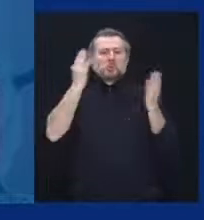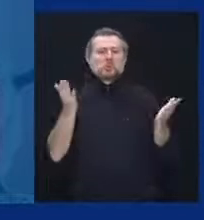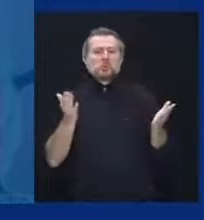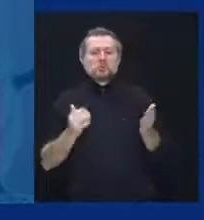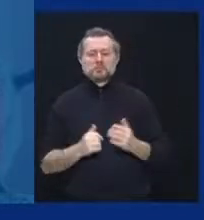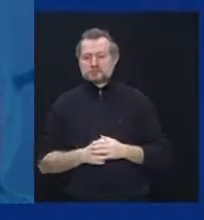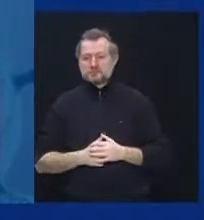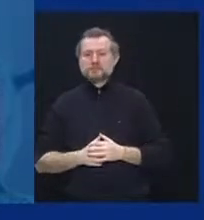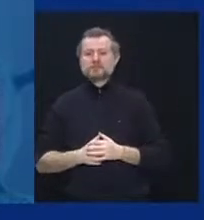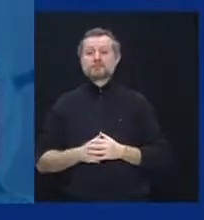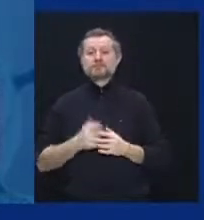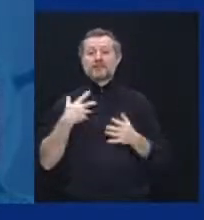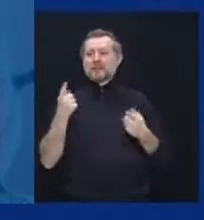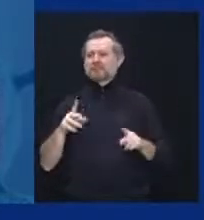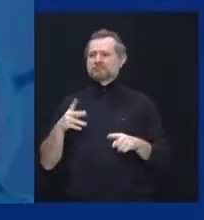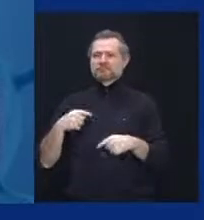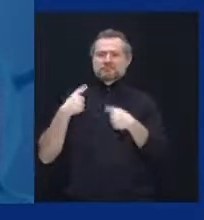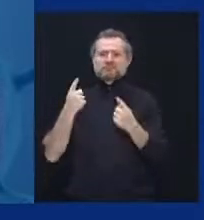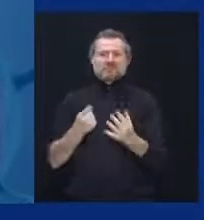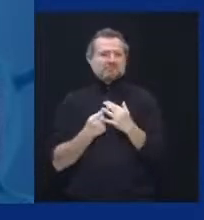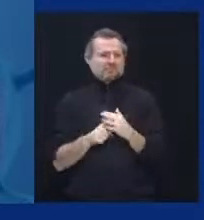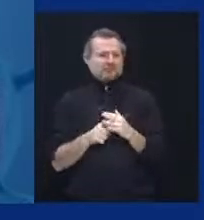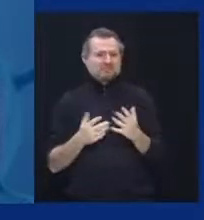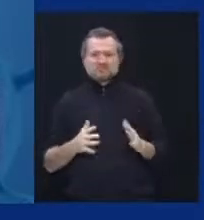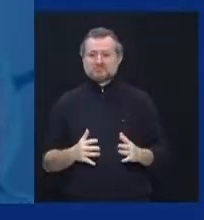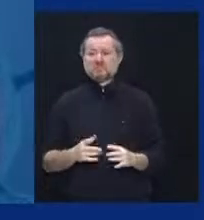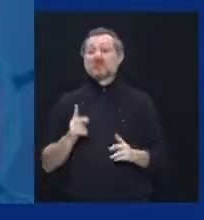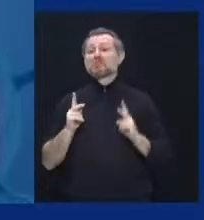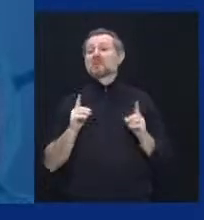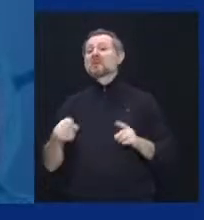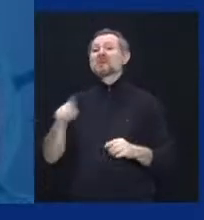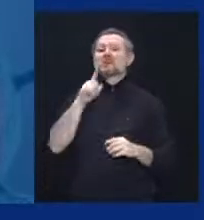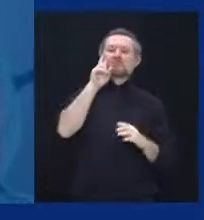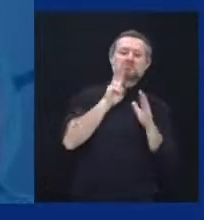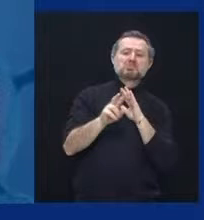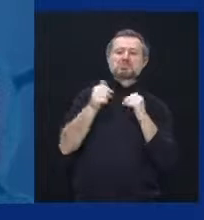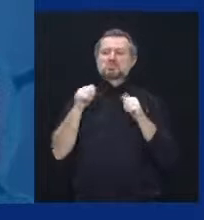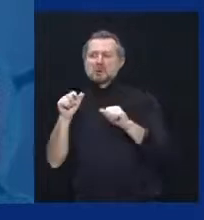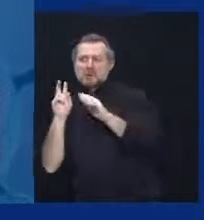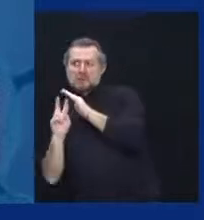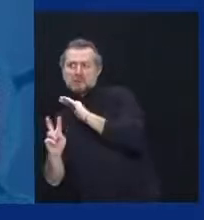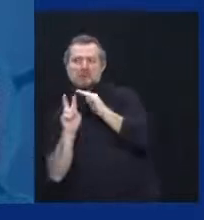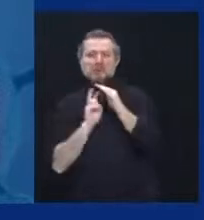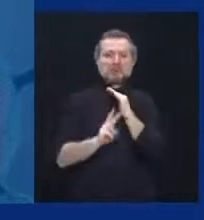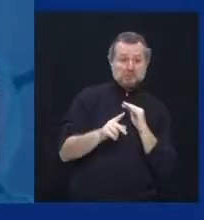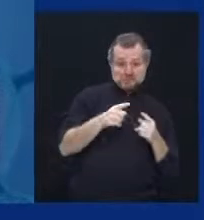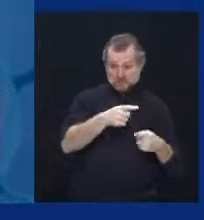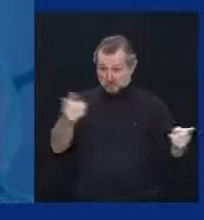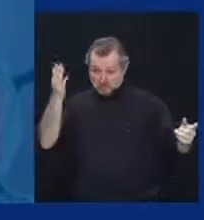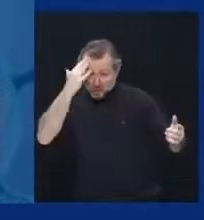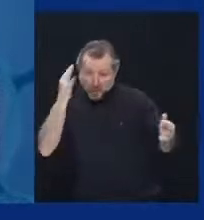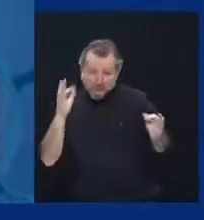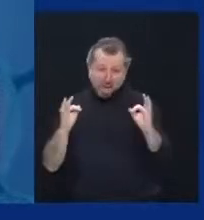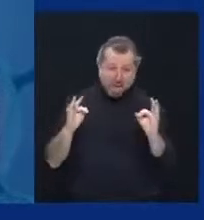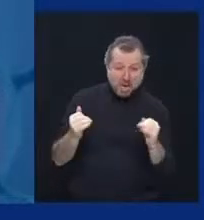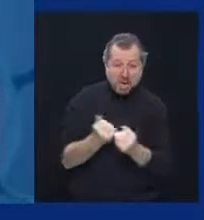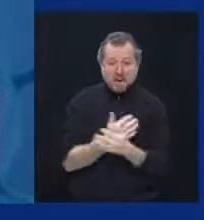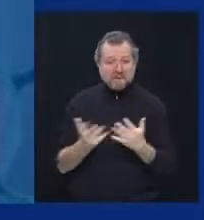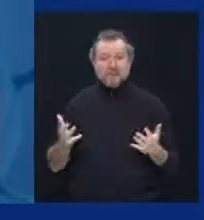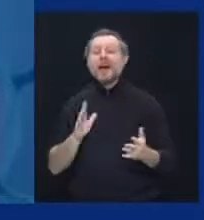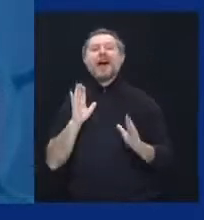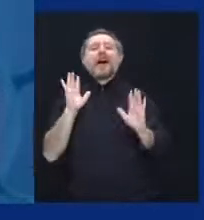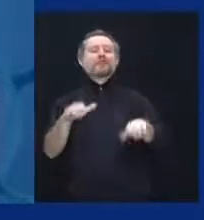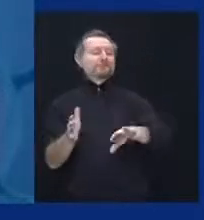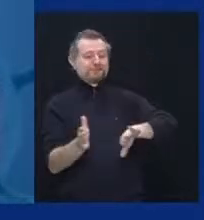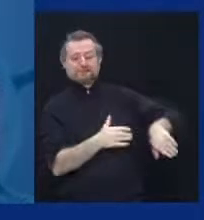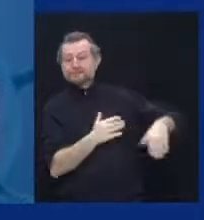since day one. They give us their best medical advice, but nobody knows. But the experts say the trend